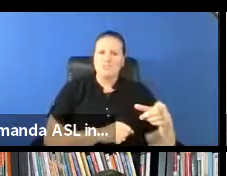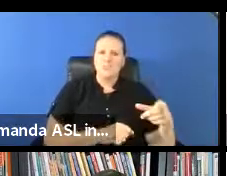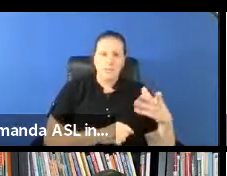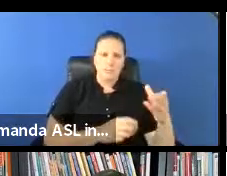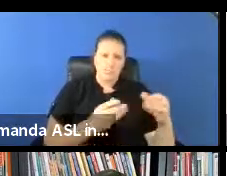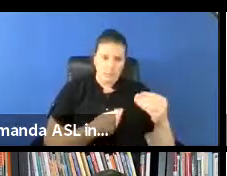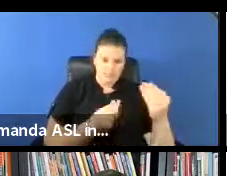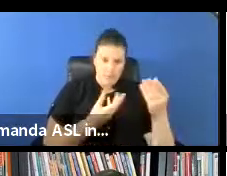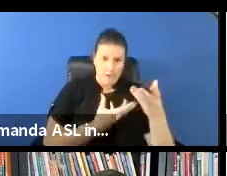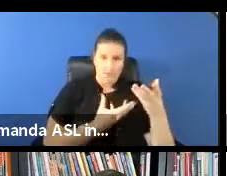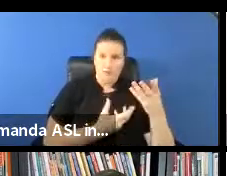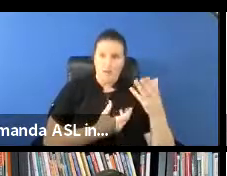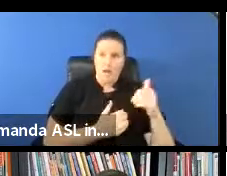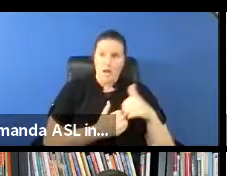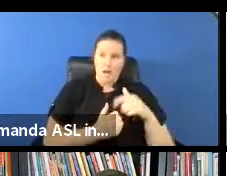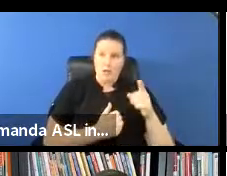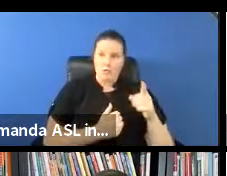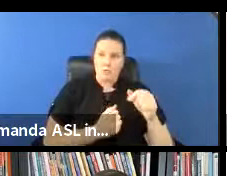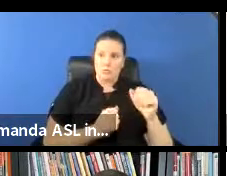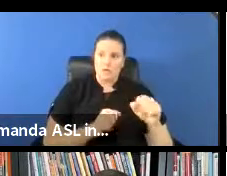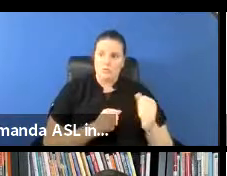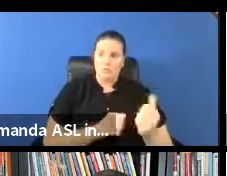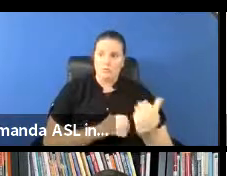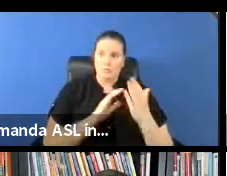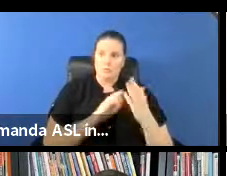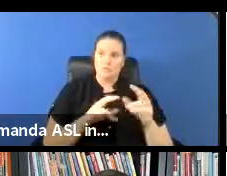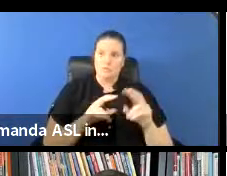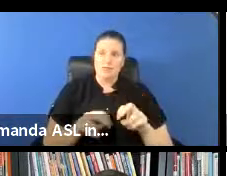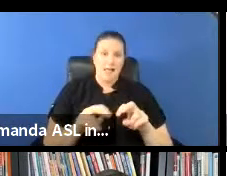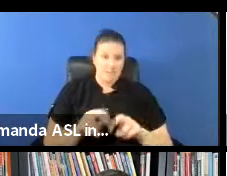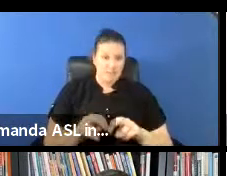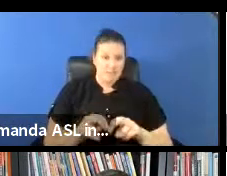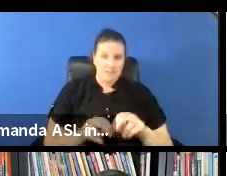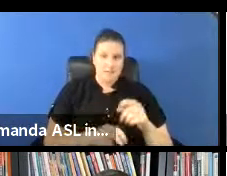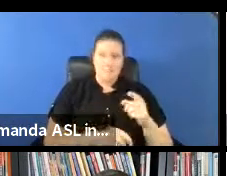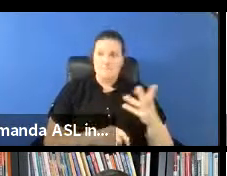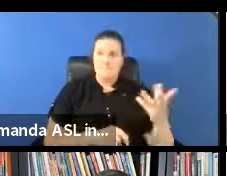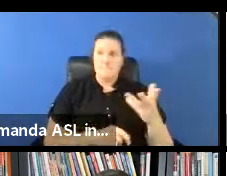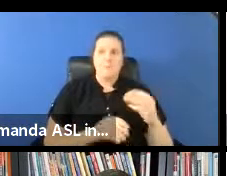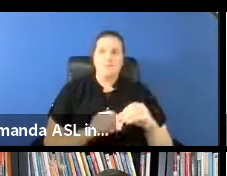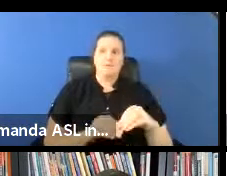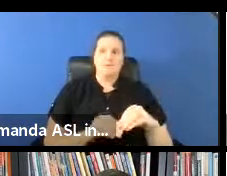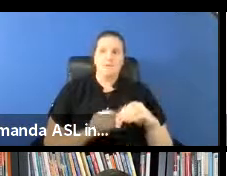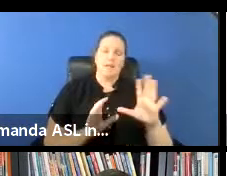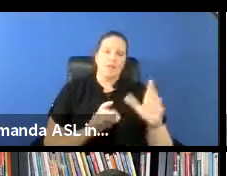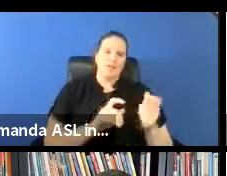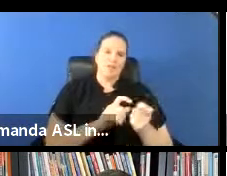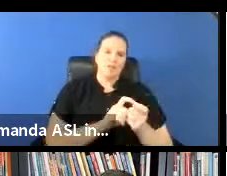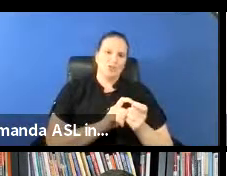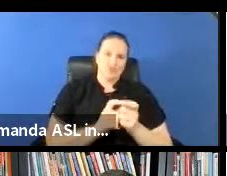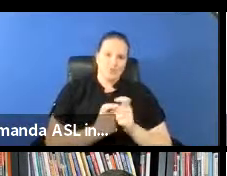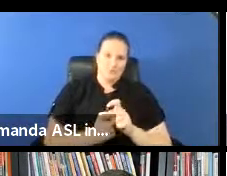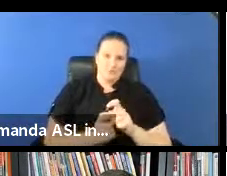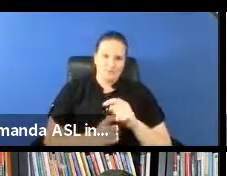us how you will be approaching the analysis of what is clearly a sort of a shifting